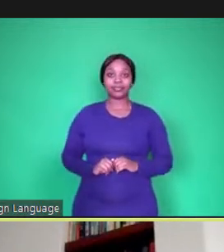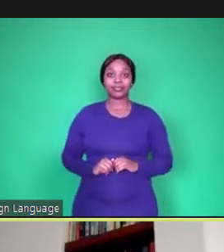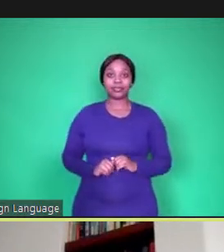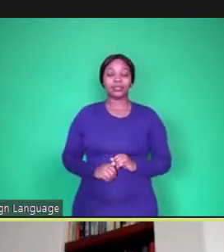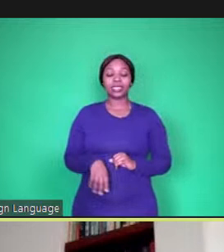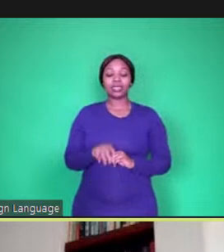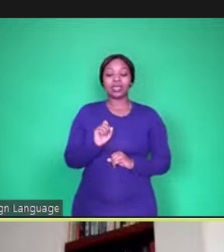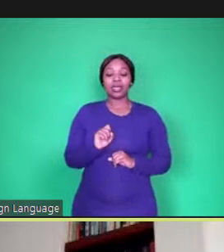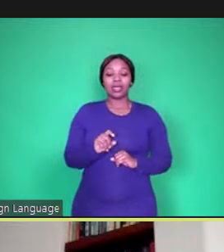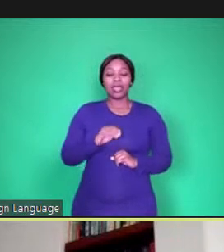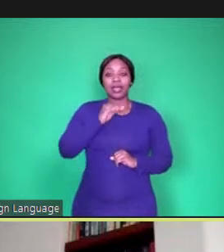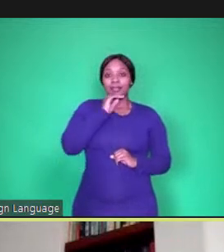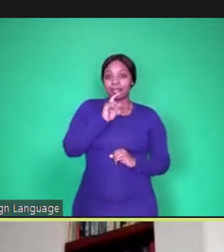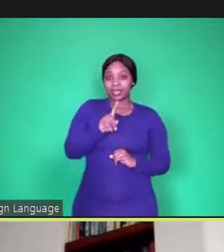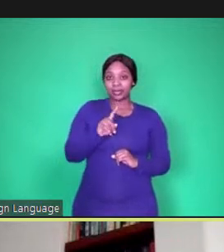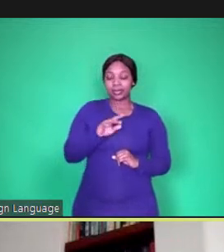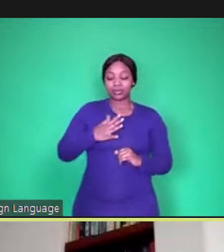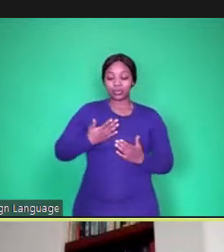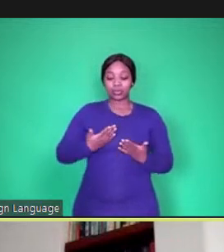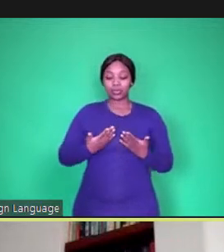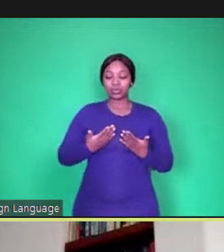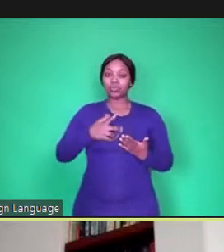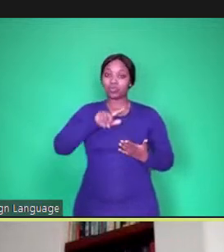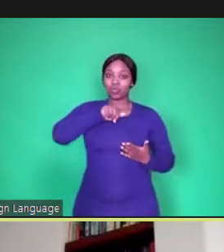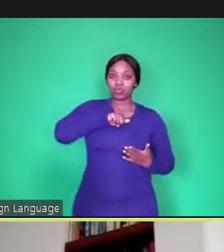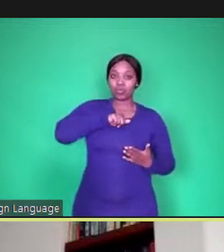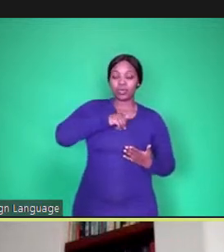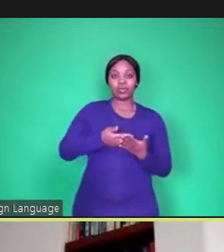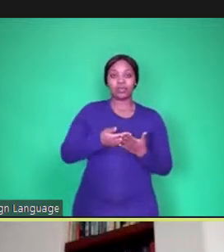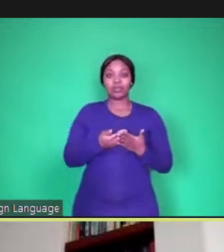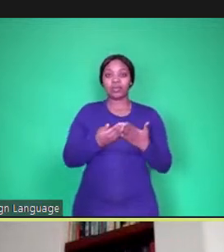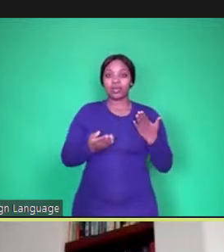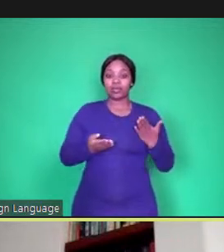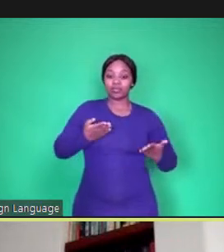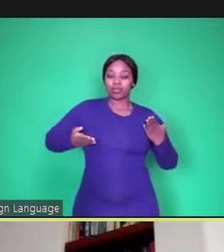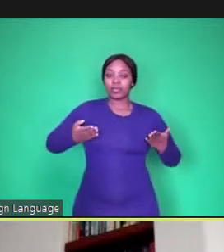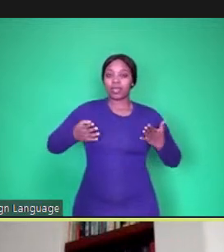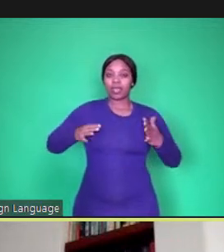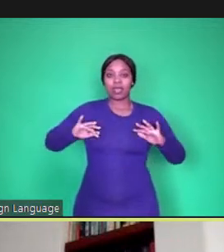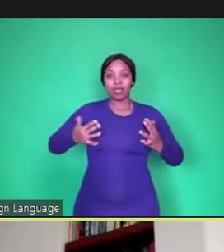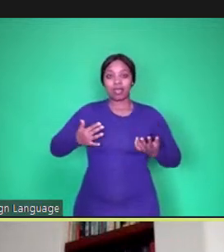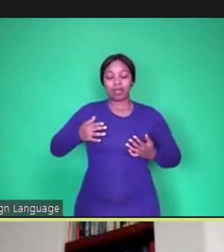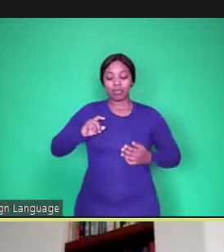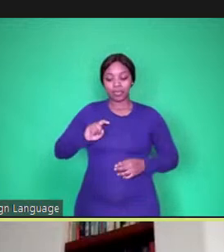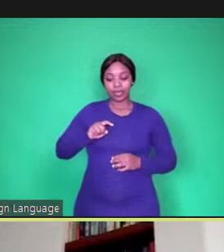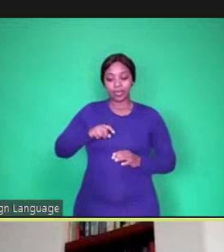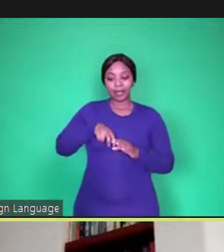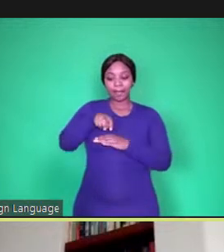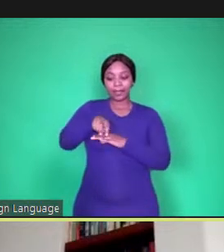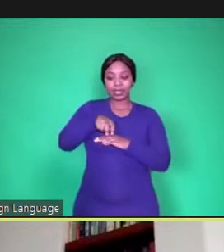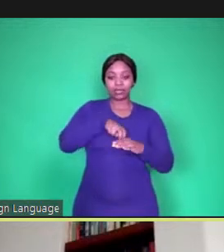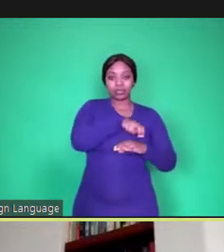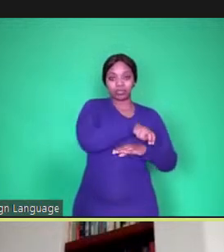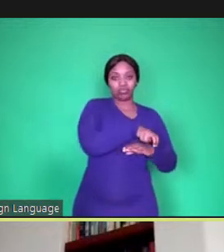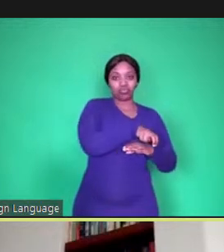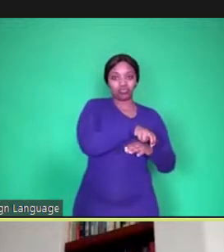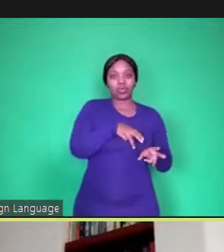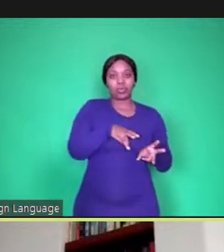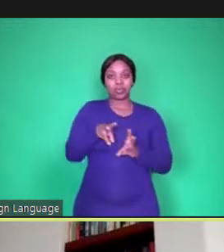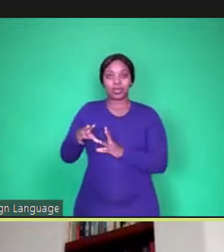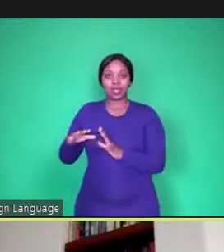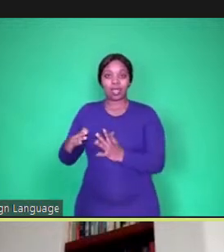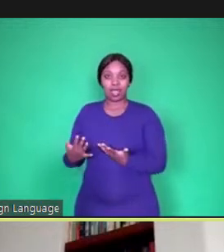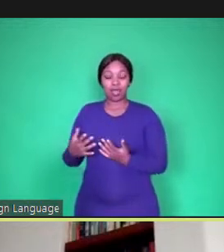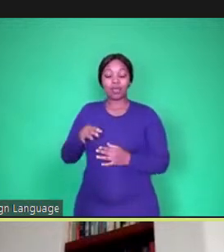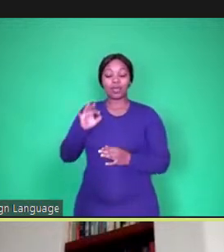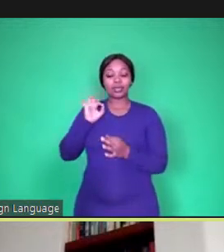we measure the translocality of migrants using microdata, and typically this is identified from the perspective of the household